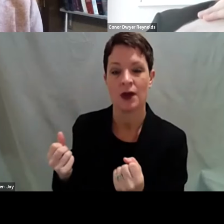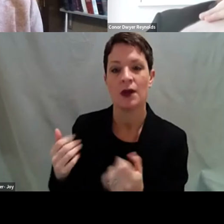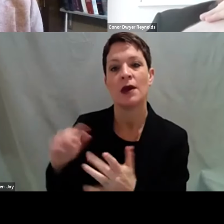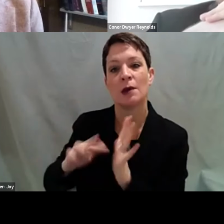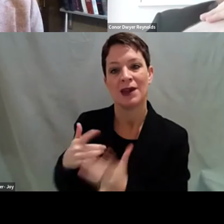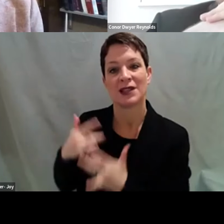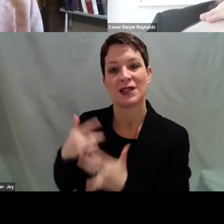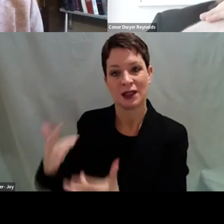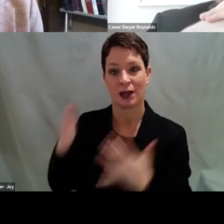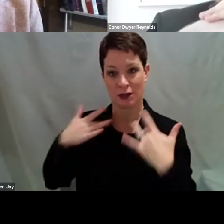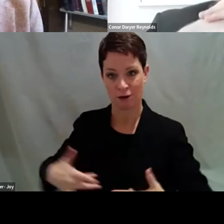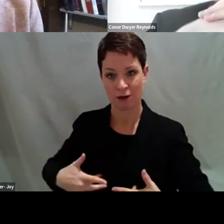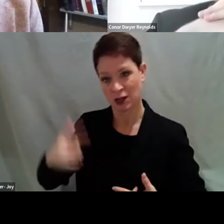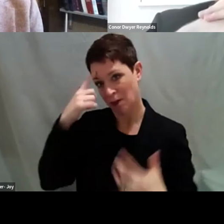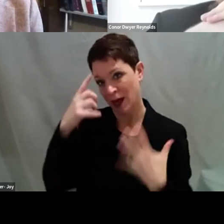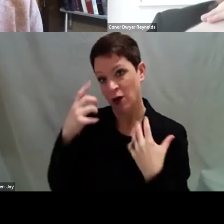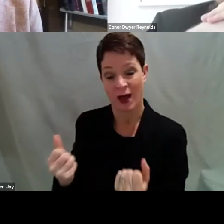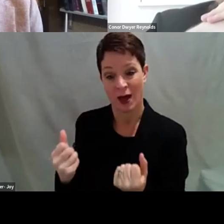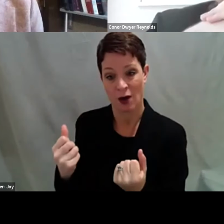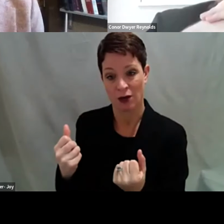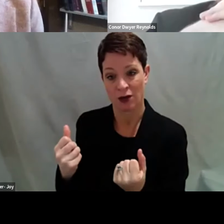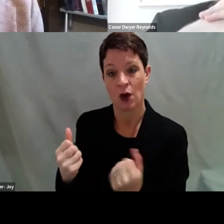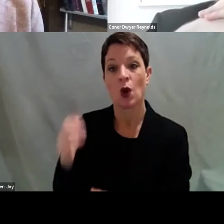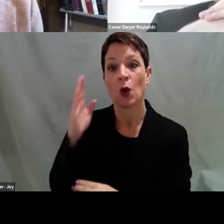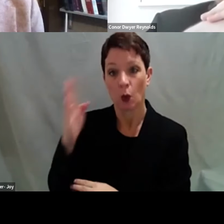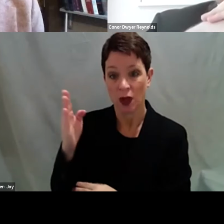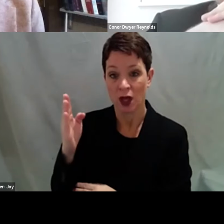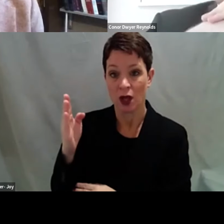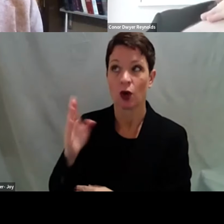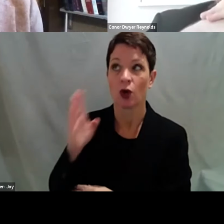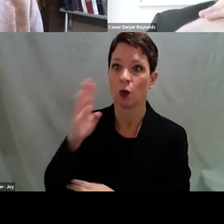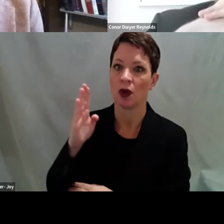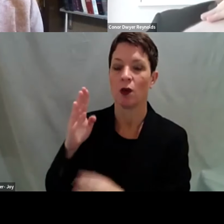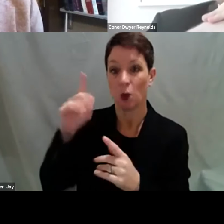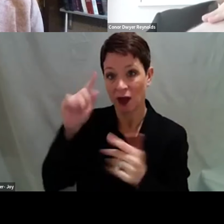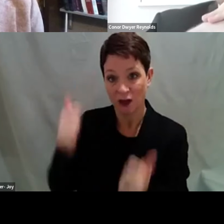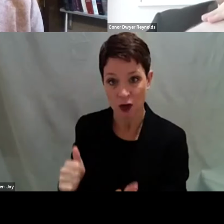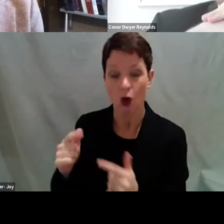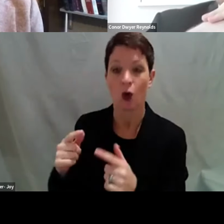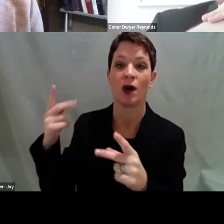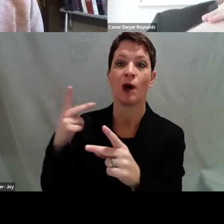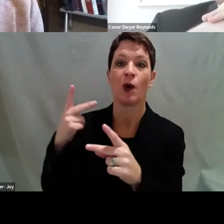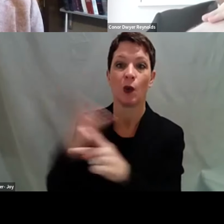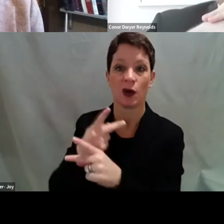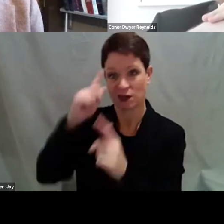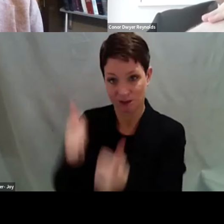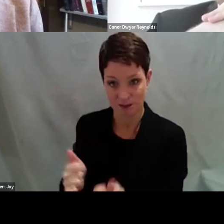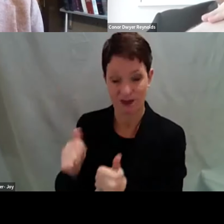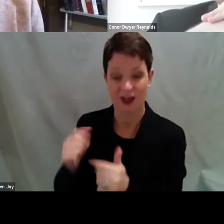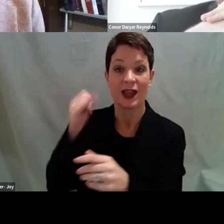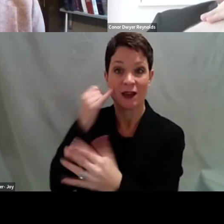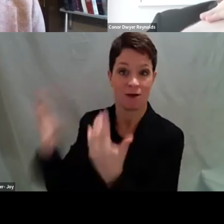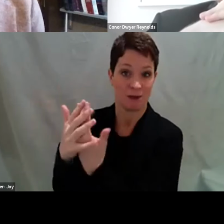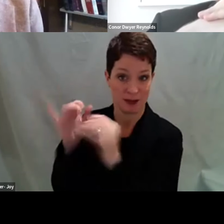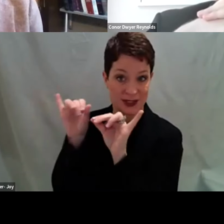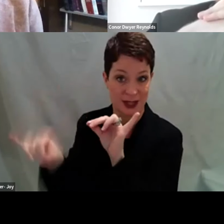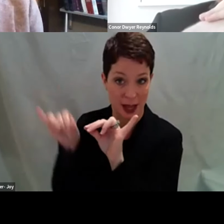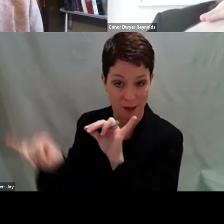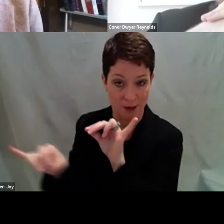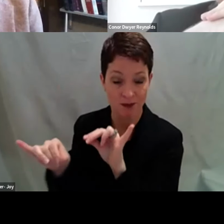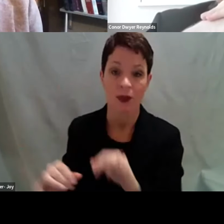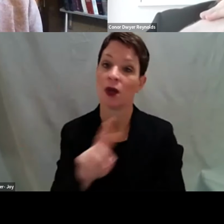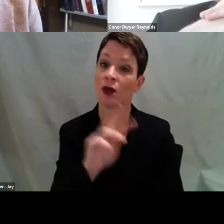that their physical and mental health will further deteriorate while incarcerated. The risk of or